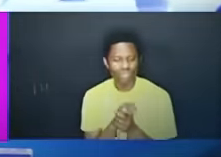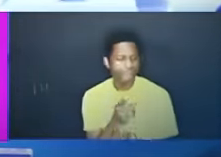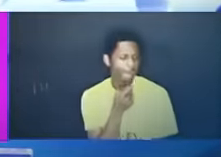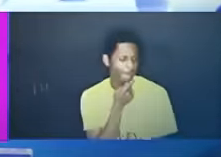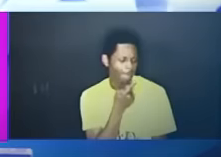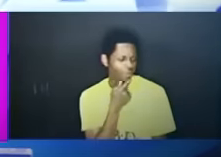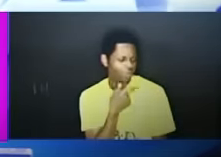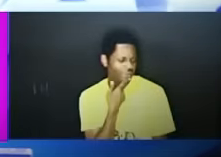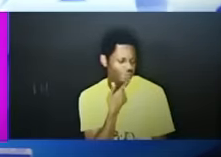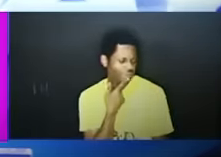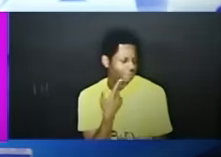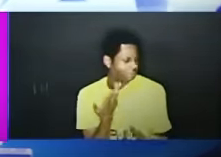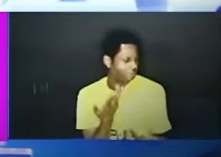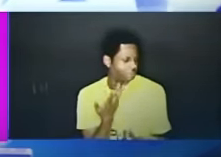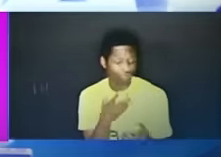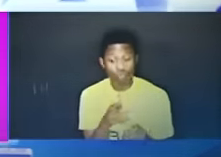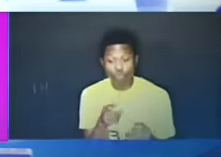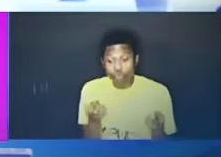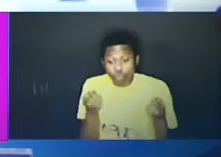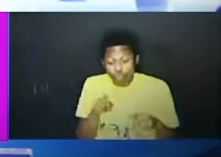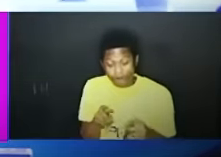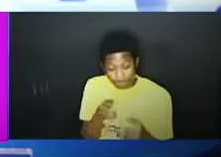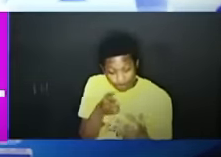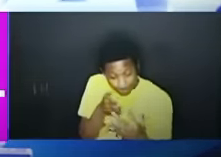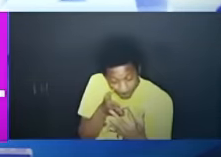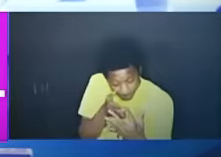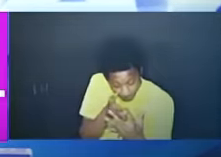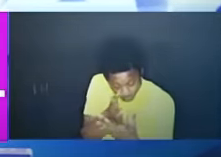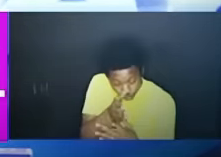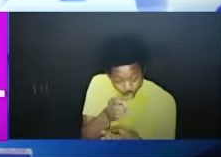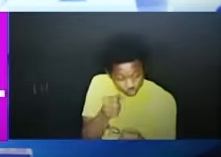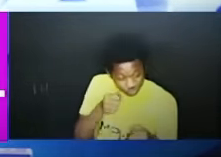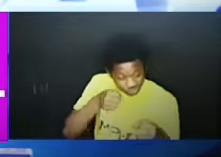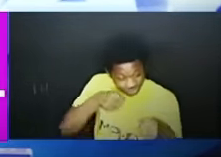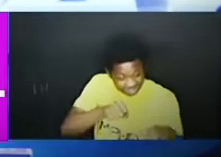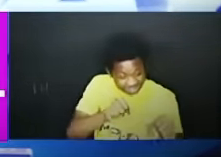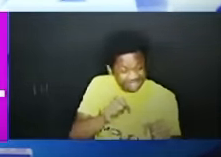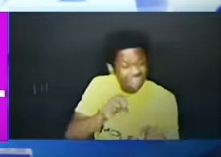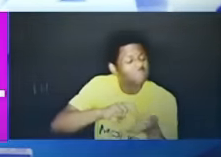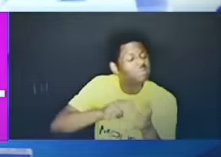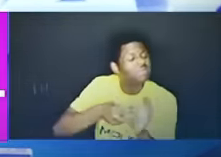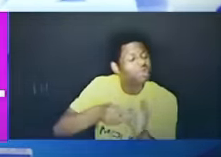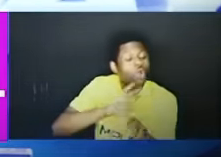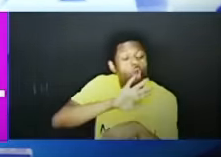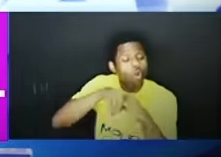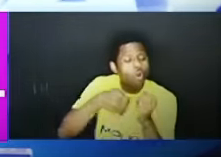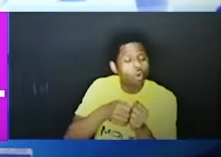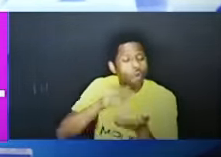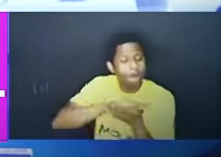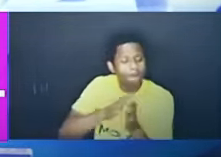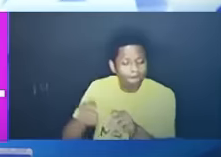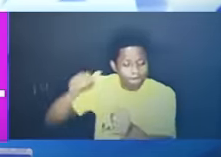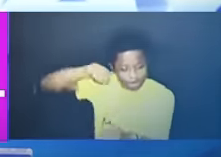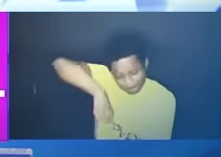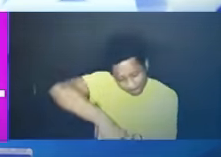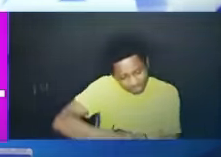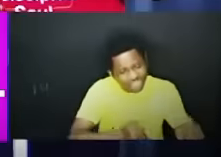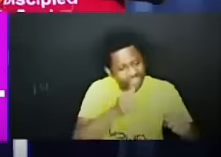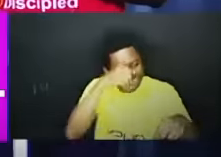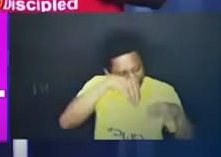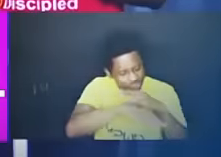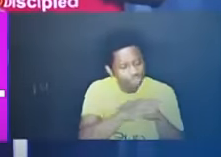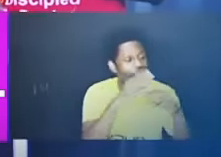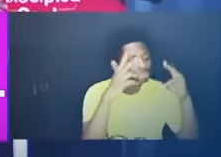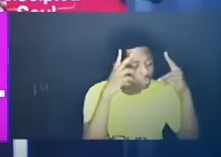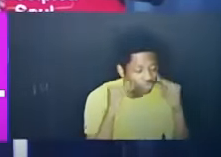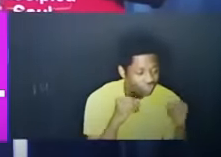through the sea, verse 2 says that they were all baptized into Moses in the cloud and in the sea. Now